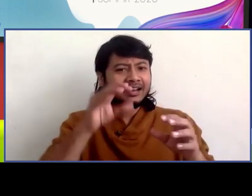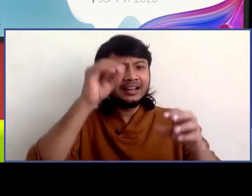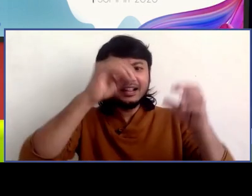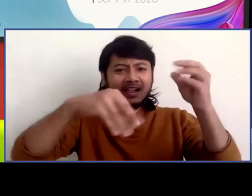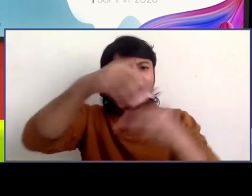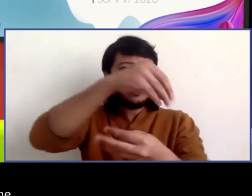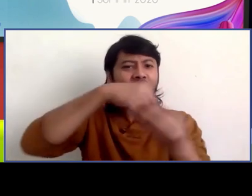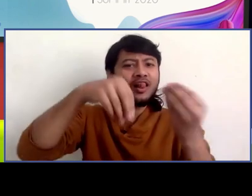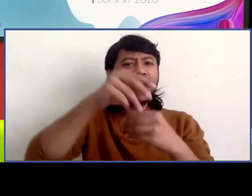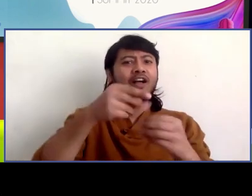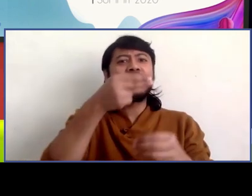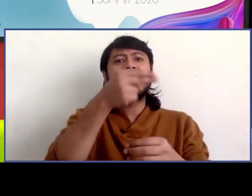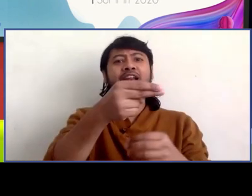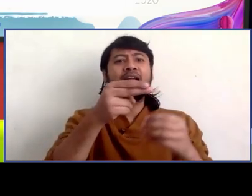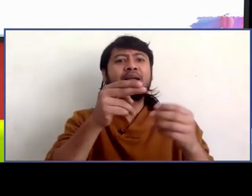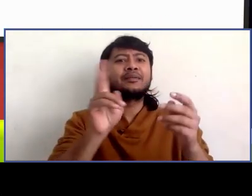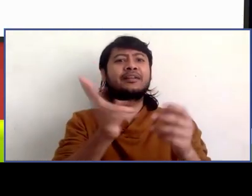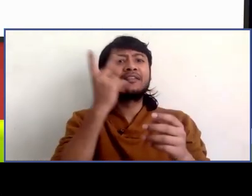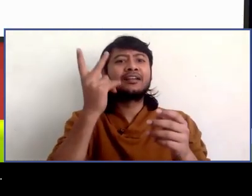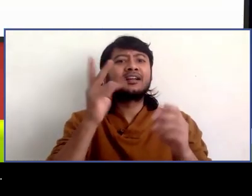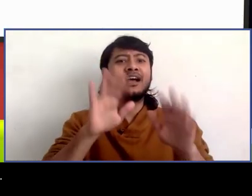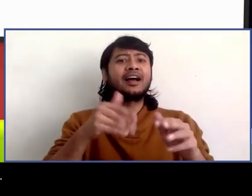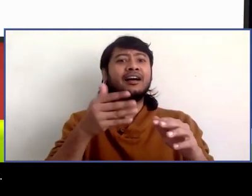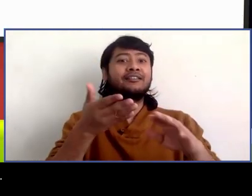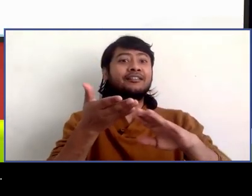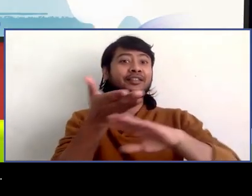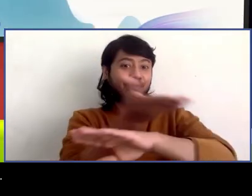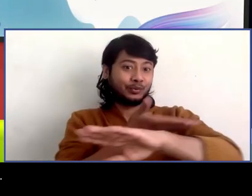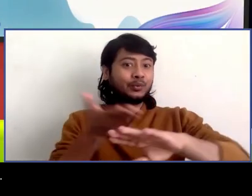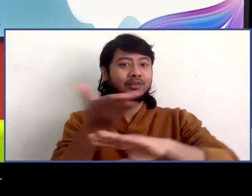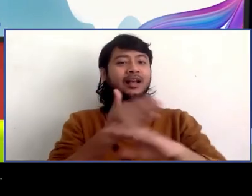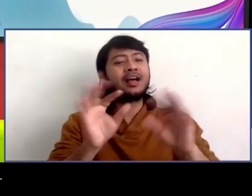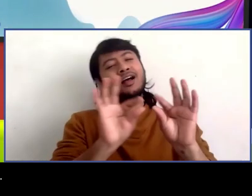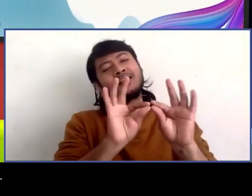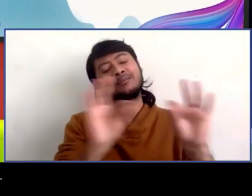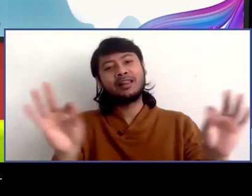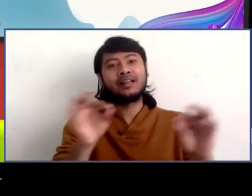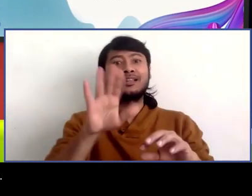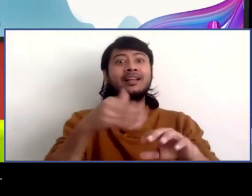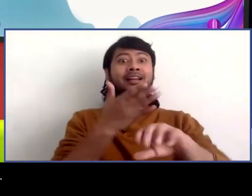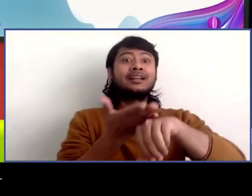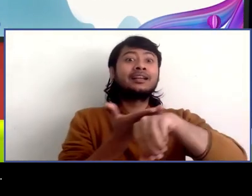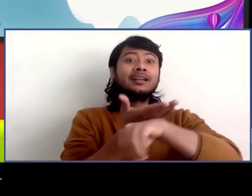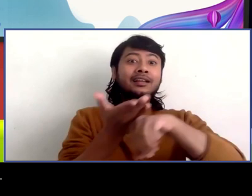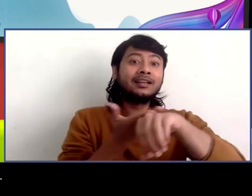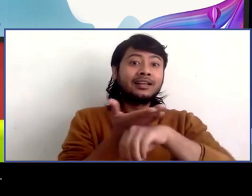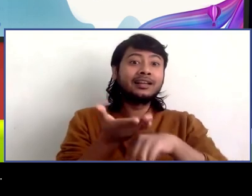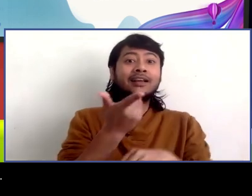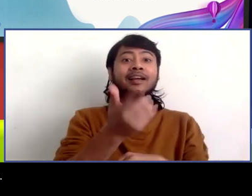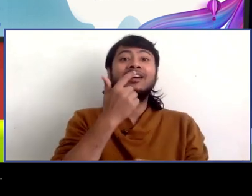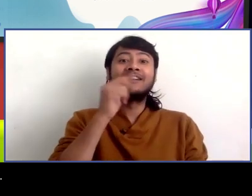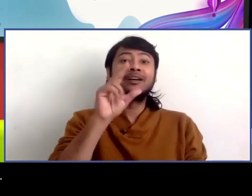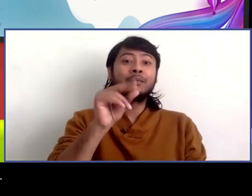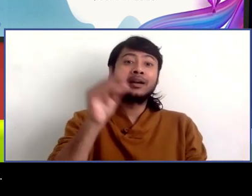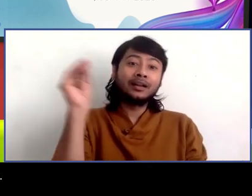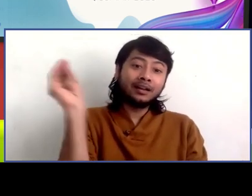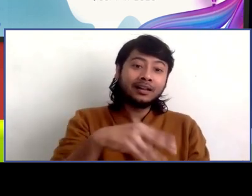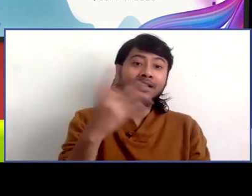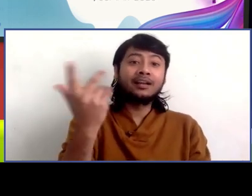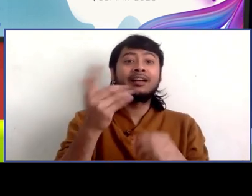That plain dosa or ghee dosa. the paneer dosa, mushroom